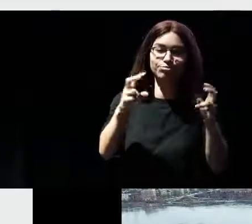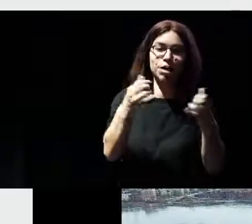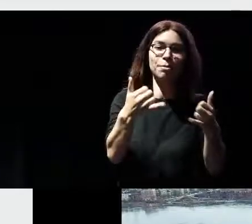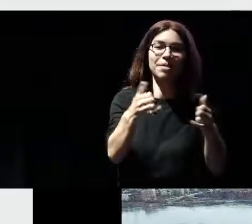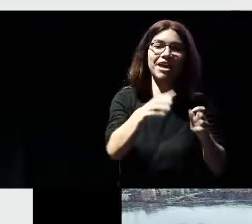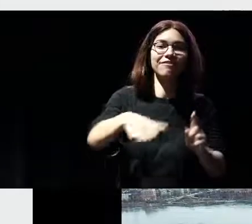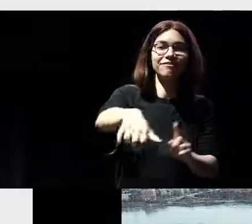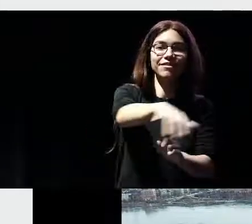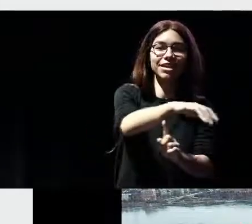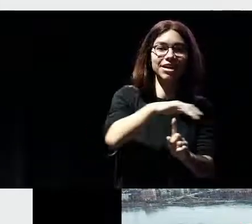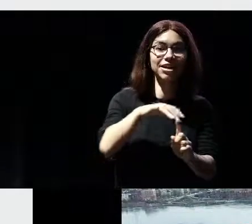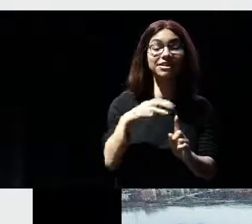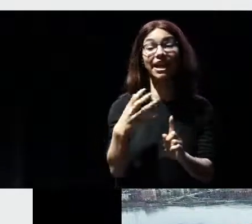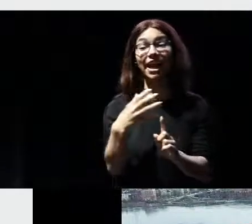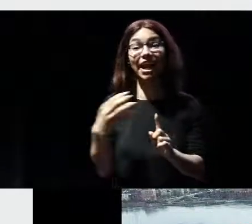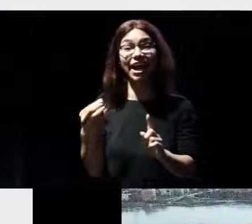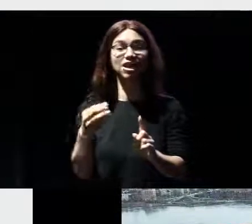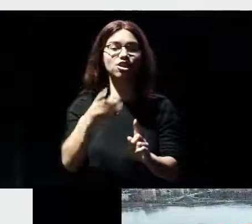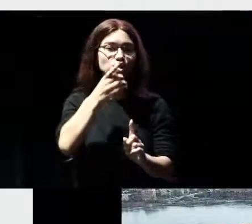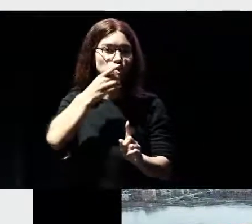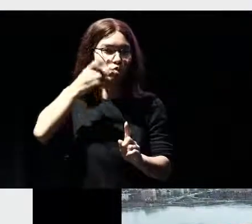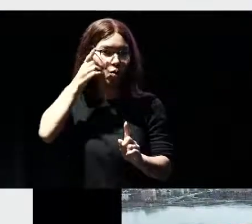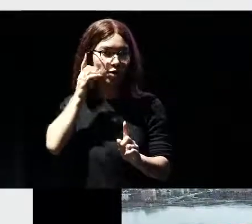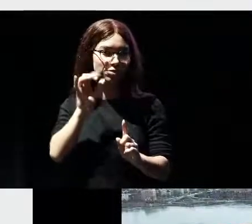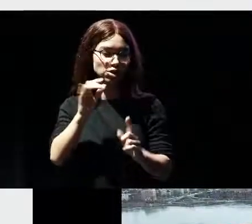the traditional row of residential